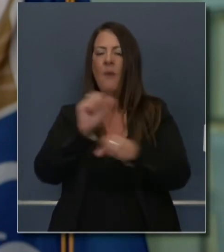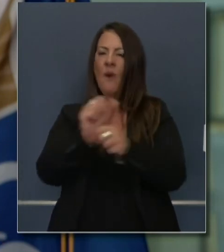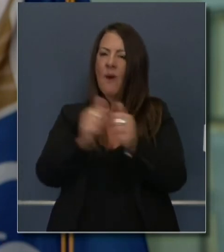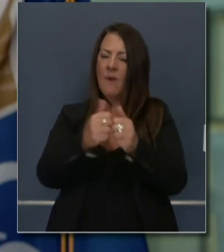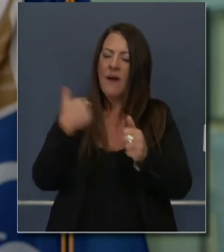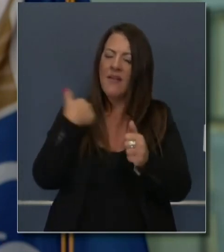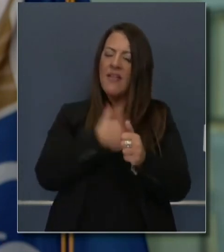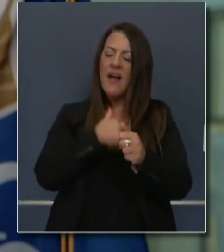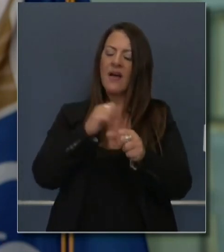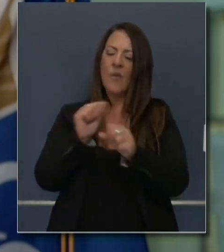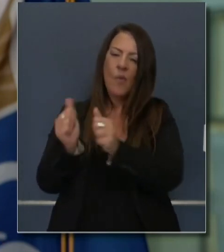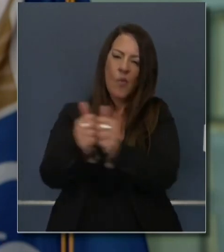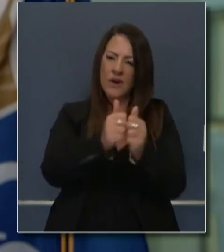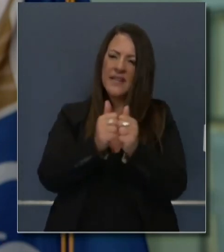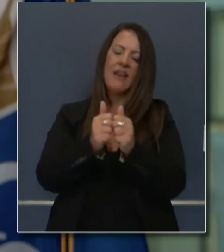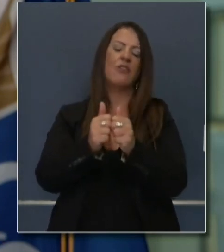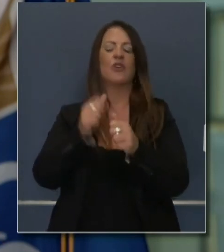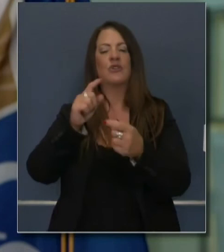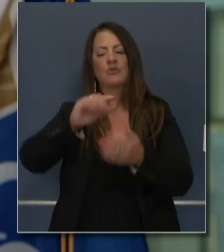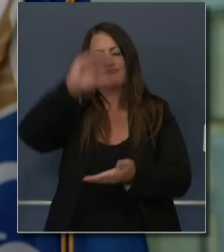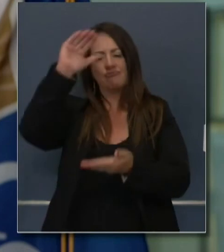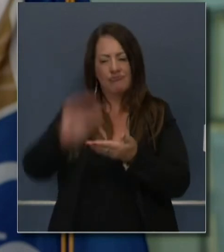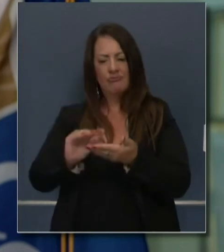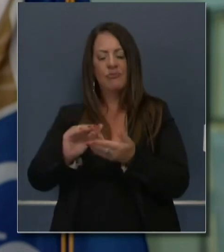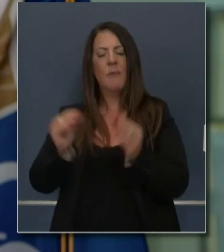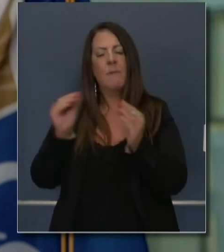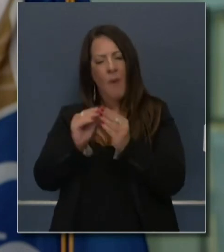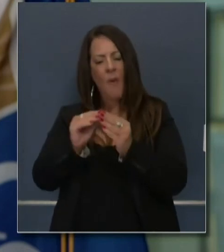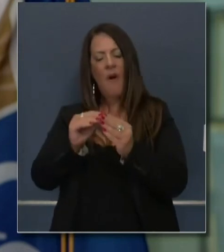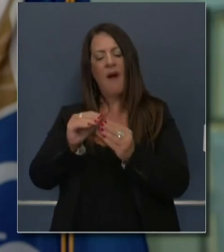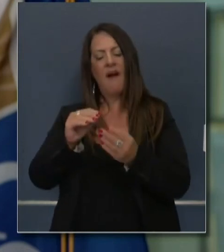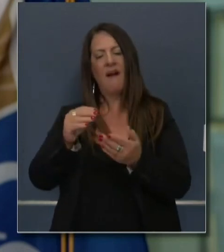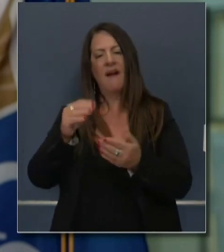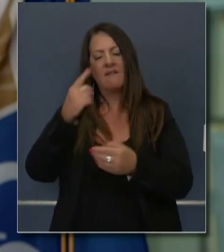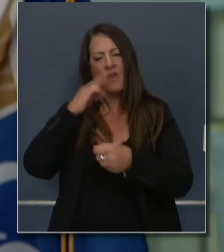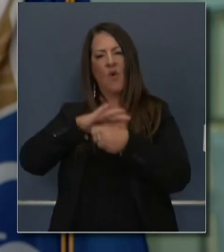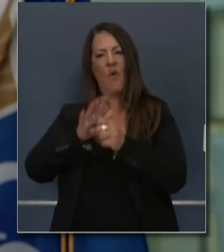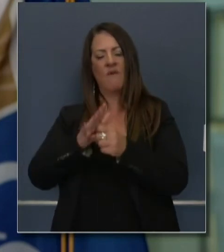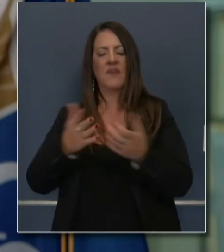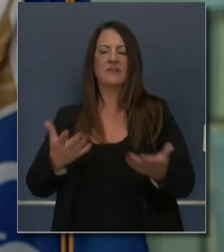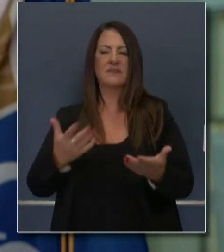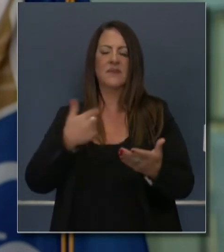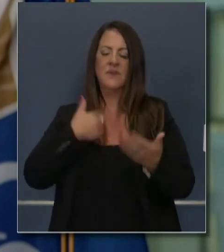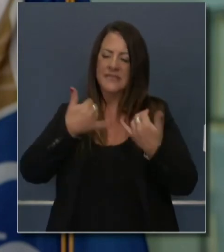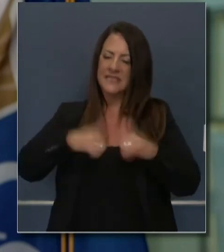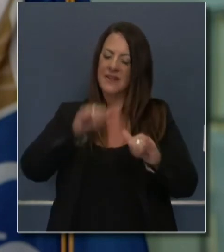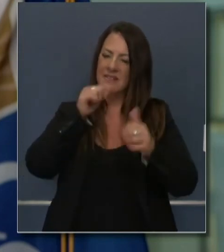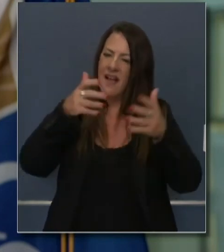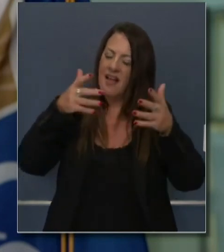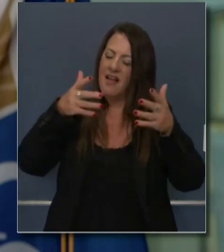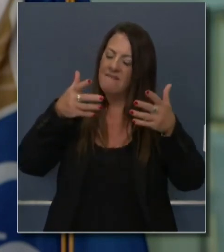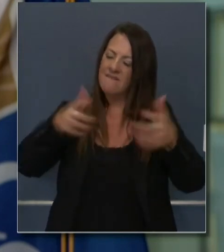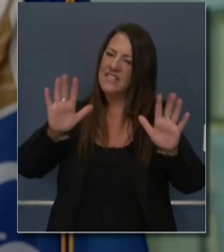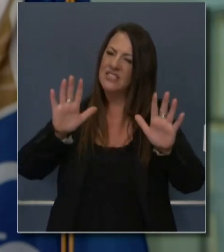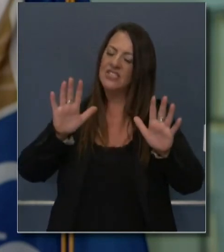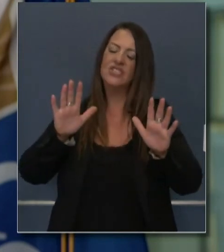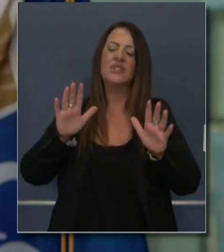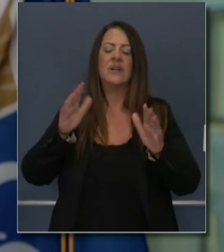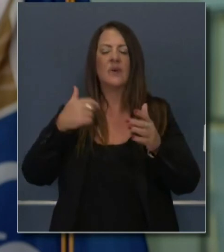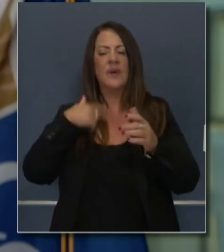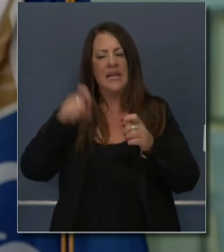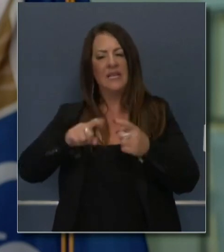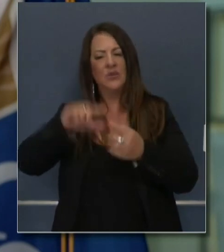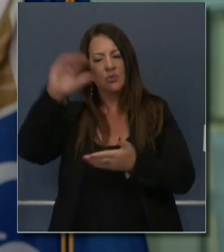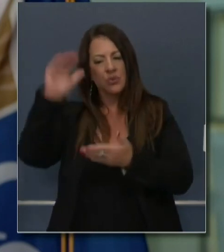know, let's knock this thing down even further. We still have work to do to get this transmission rate